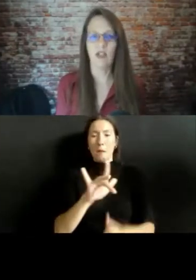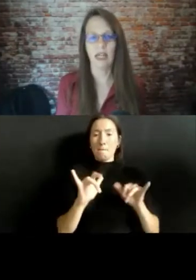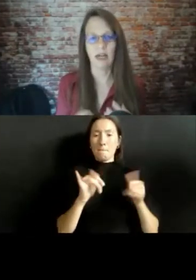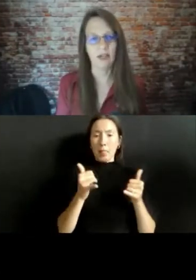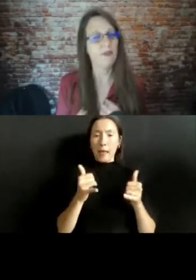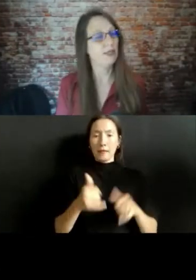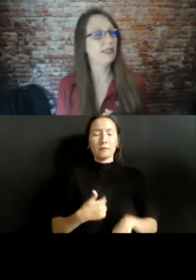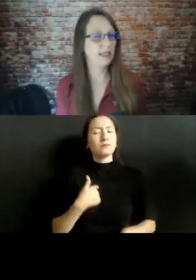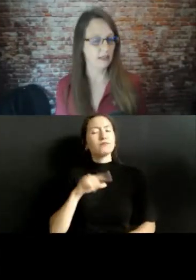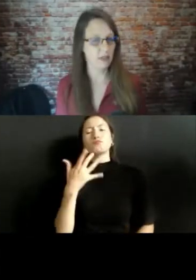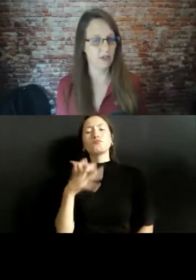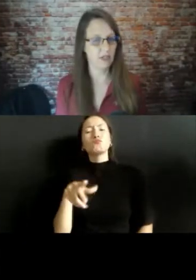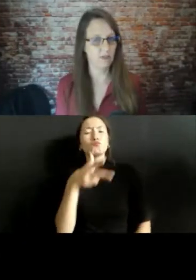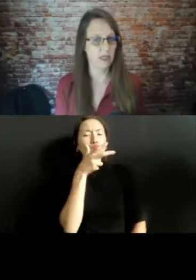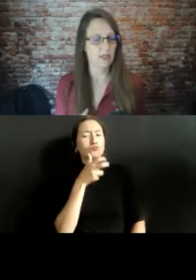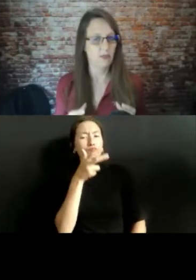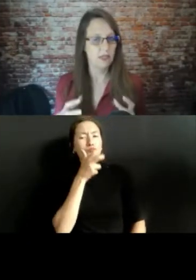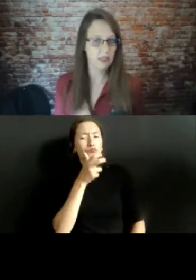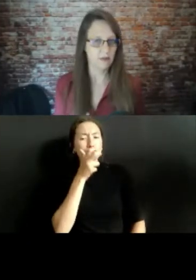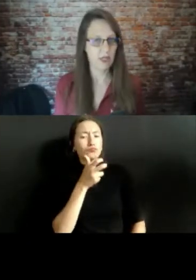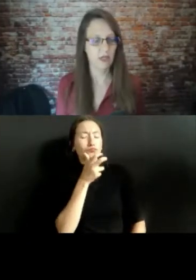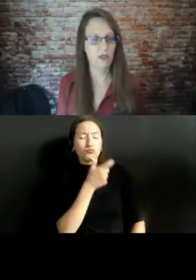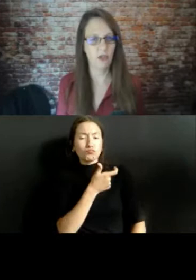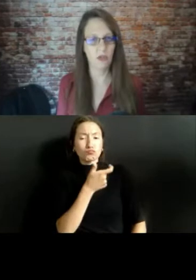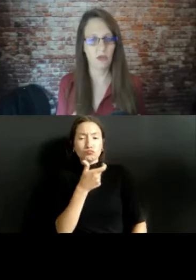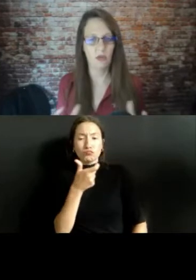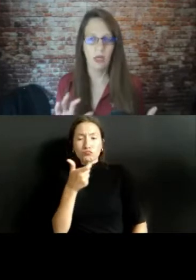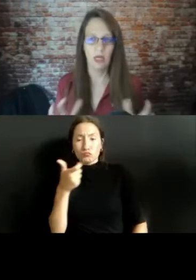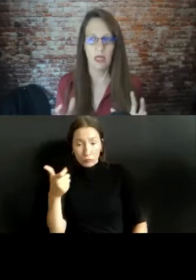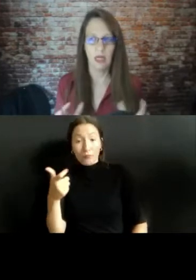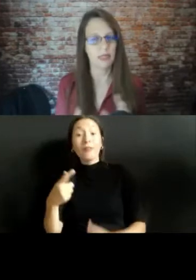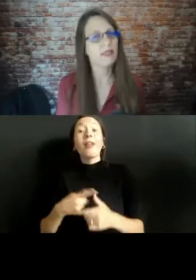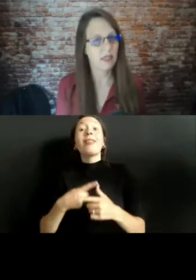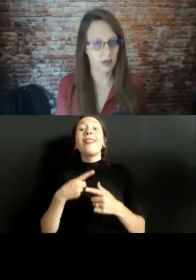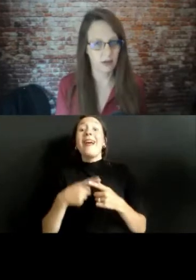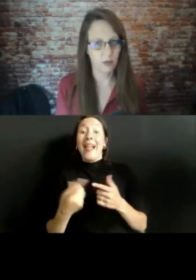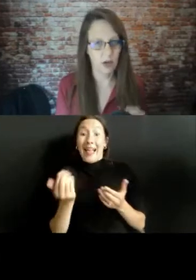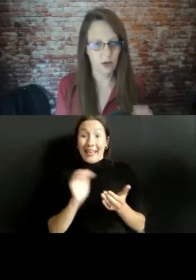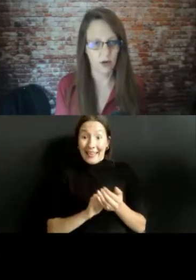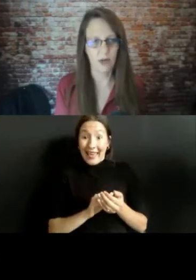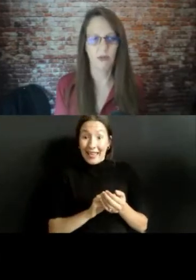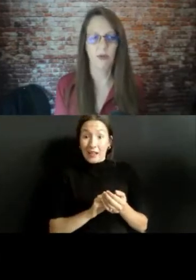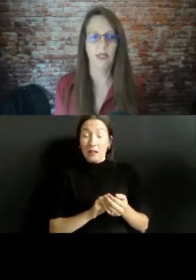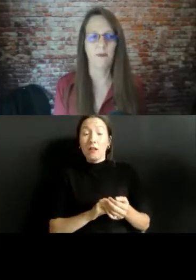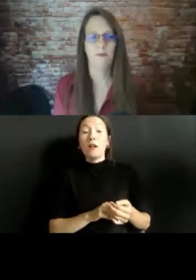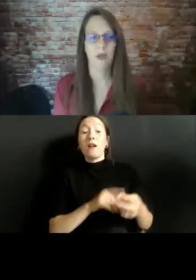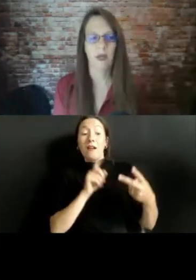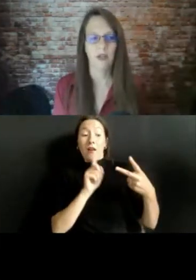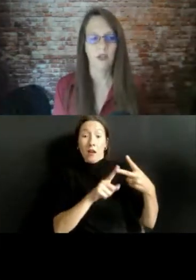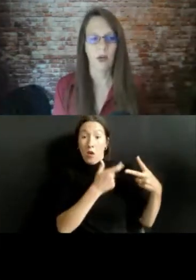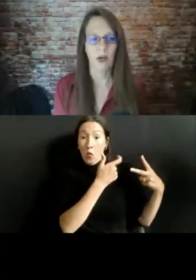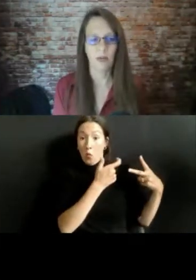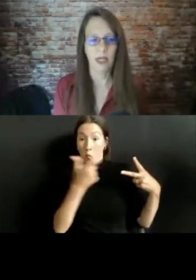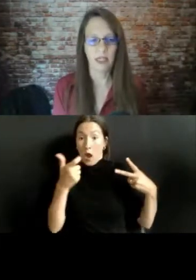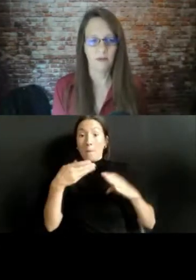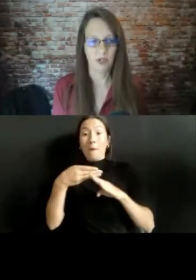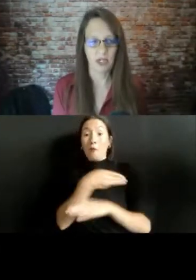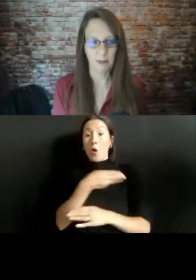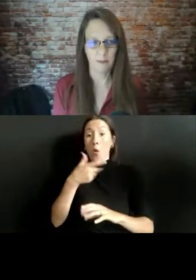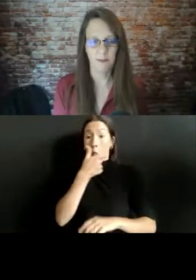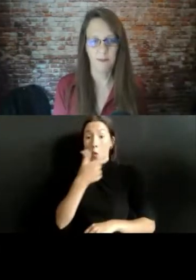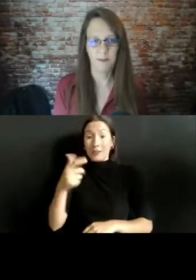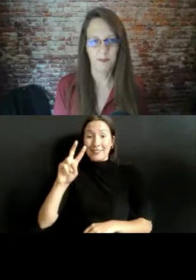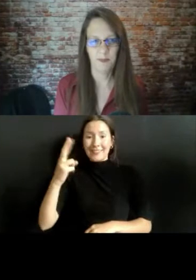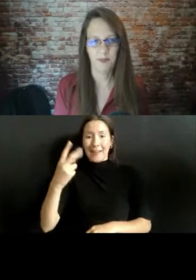and I'll give you an assignment for something specific to consider while you're going through it. So I will play it the first